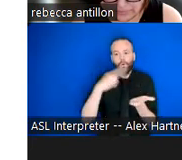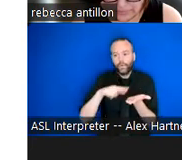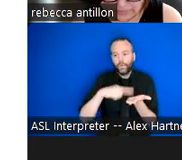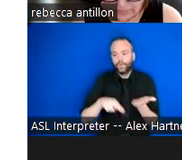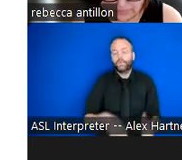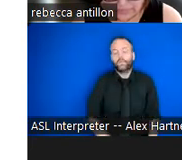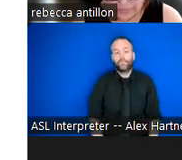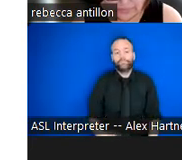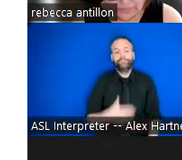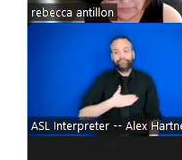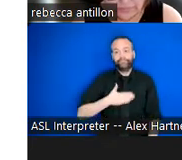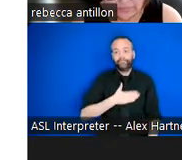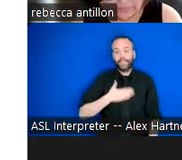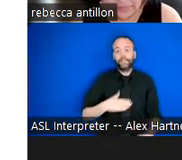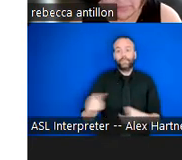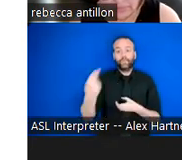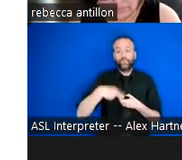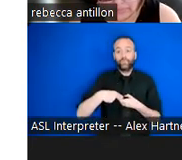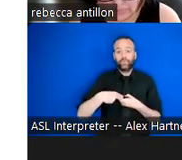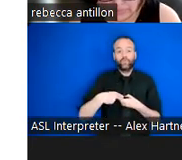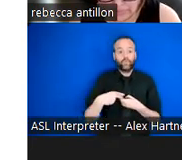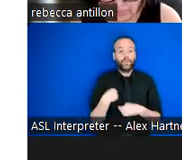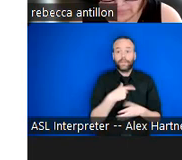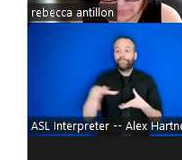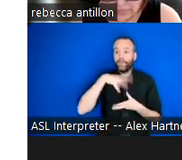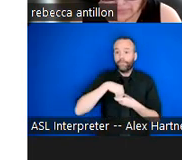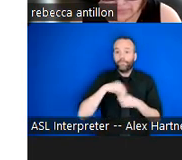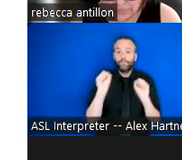events. And though all that registration is currently open and ready to go.